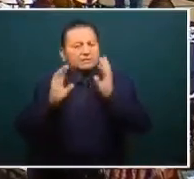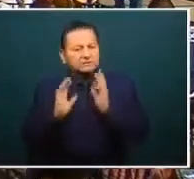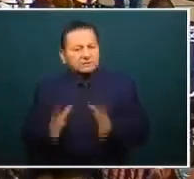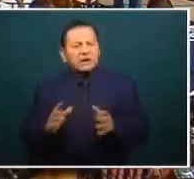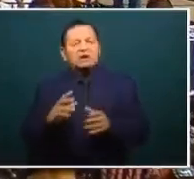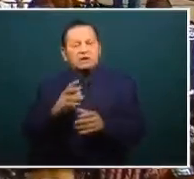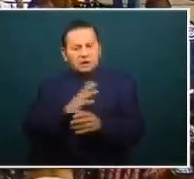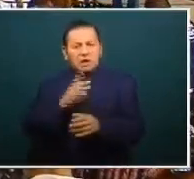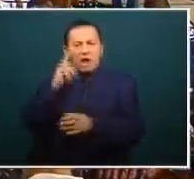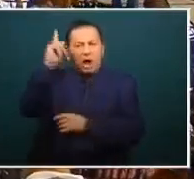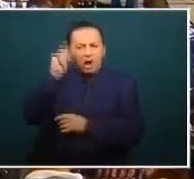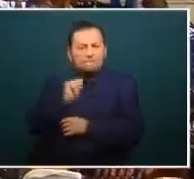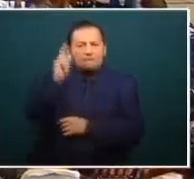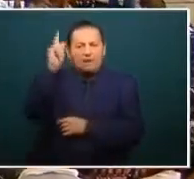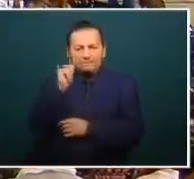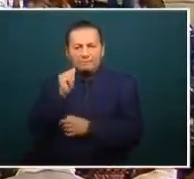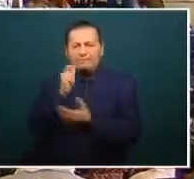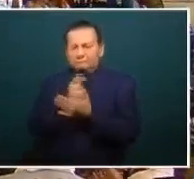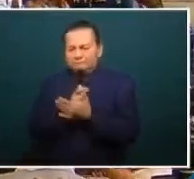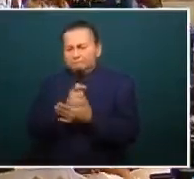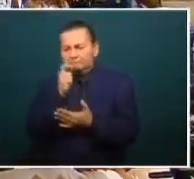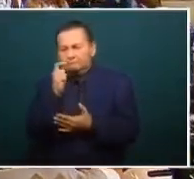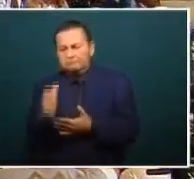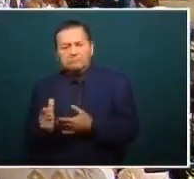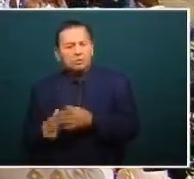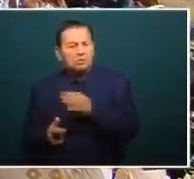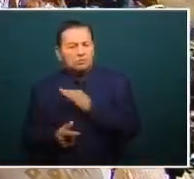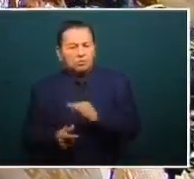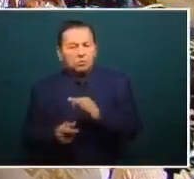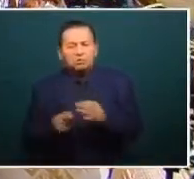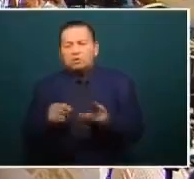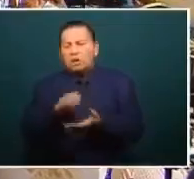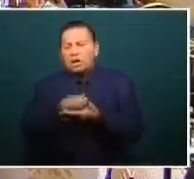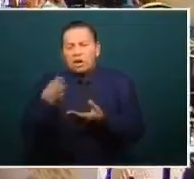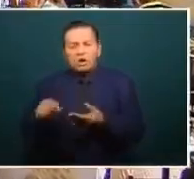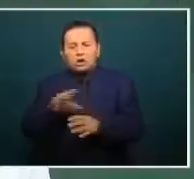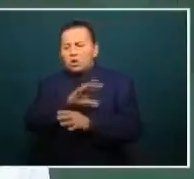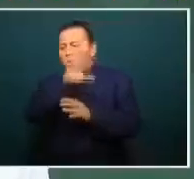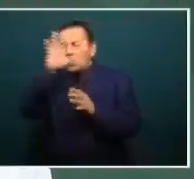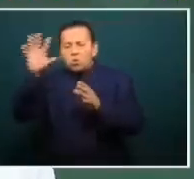companies, they also now have pension.